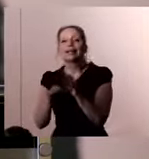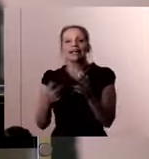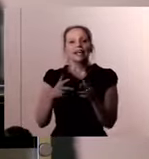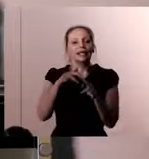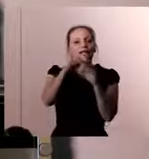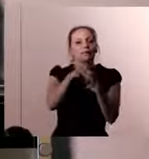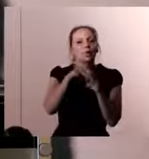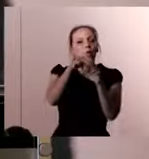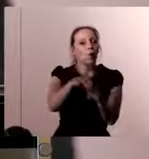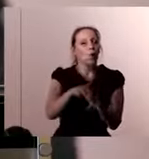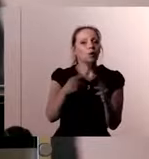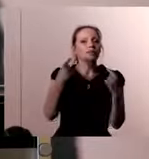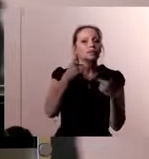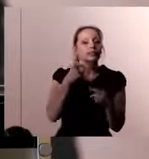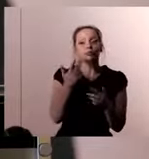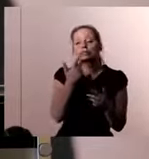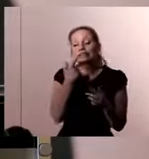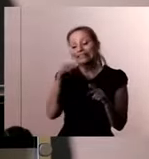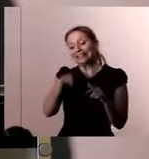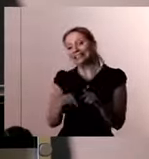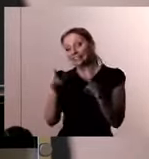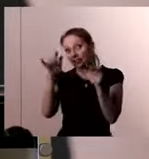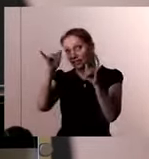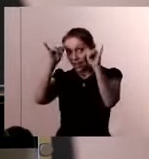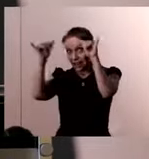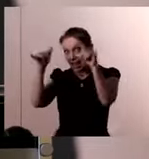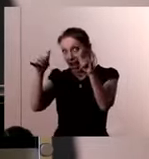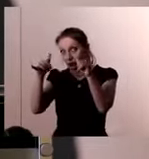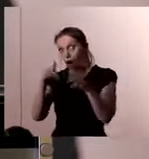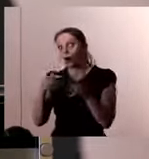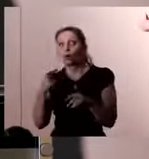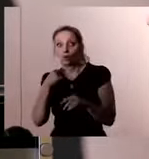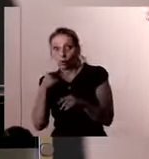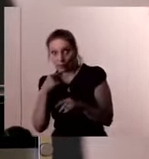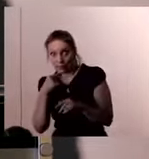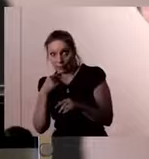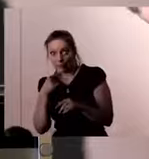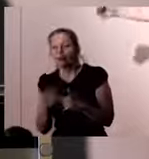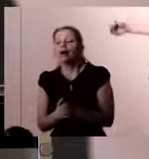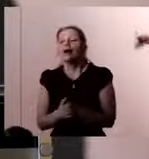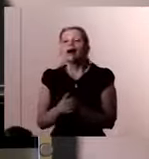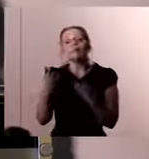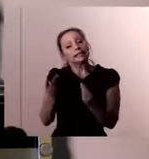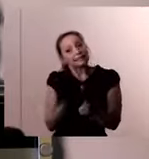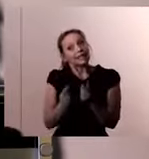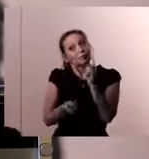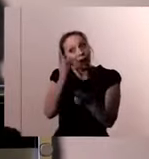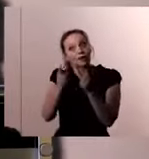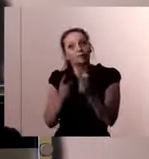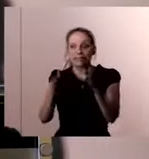meat. And apparently in some circumstances, it's donkey meat masquerading as horse meat, masquerading as cow meat.